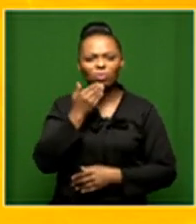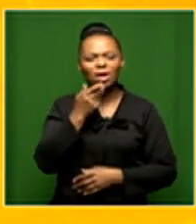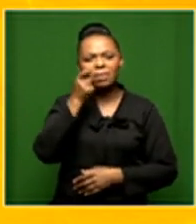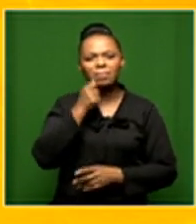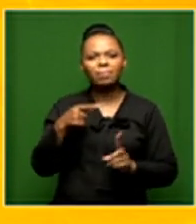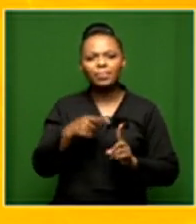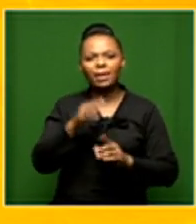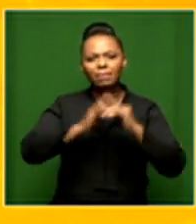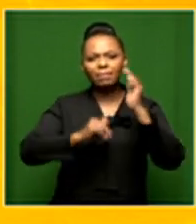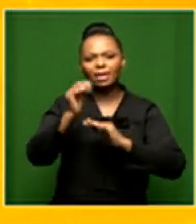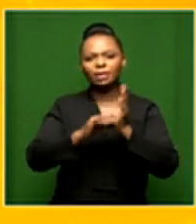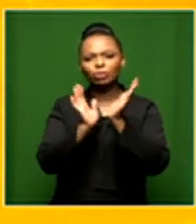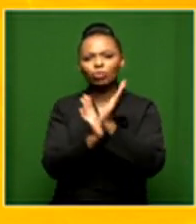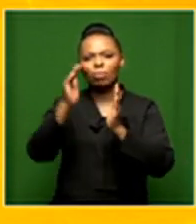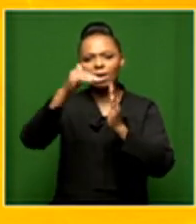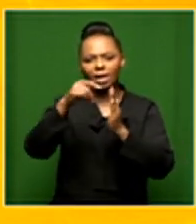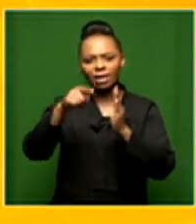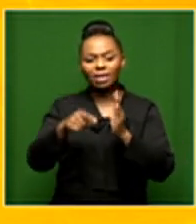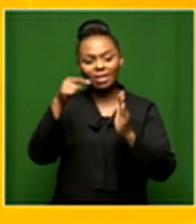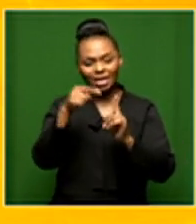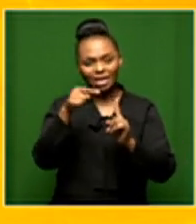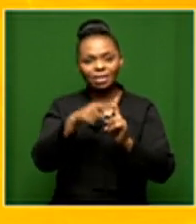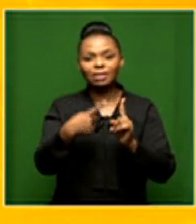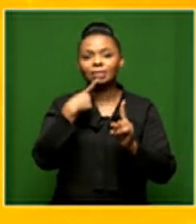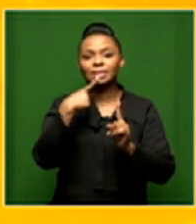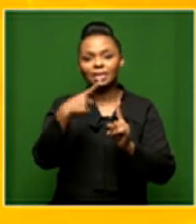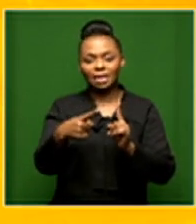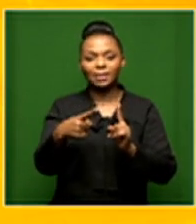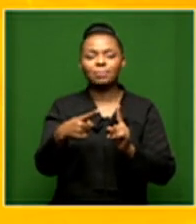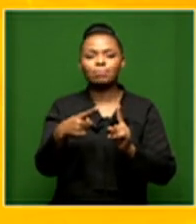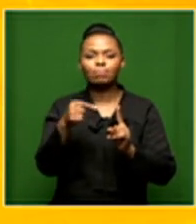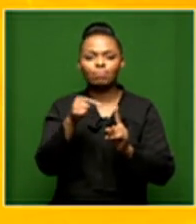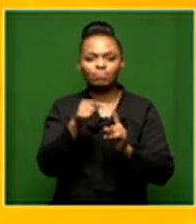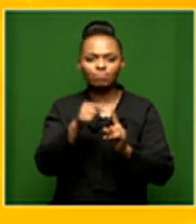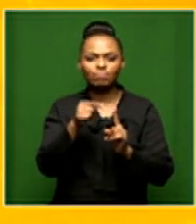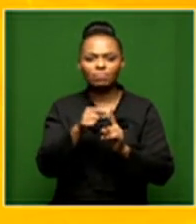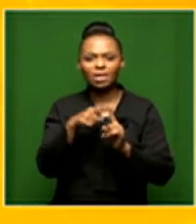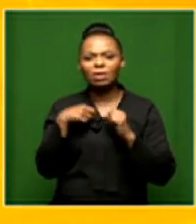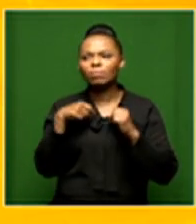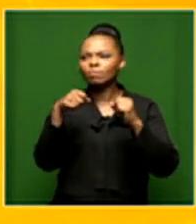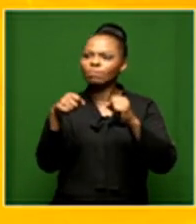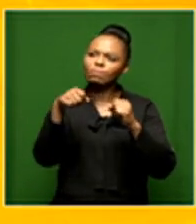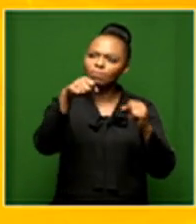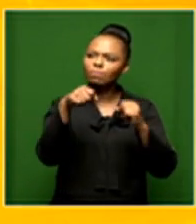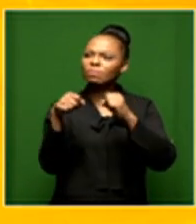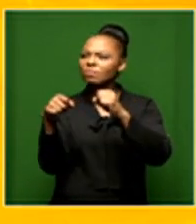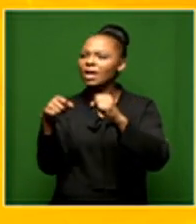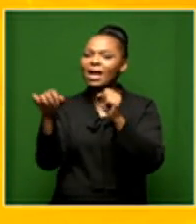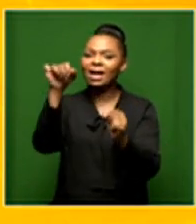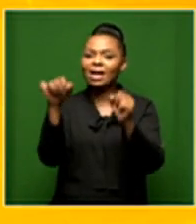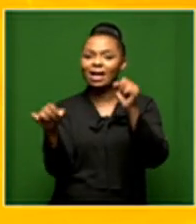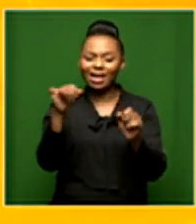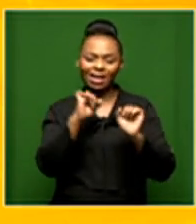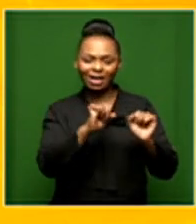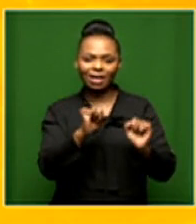who built Dubai. And he was saying that, he was going through cars, the car he drove, the